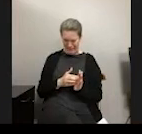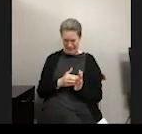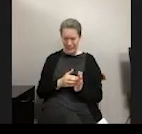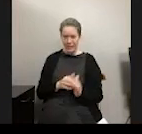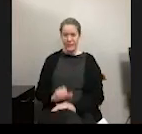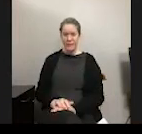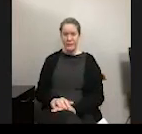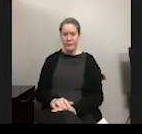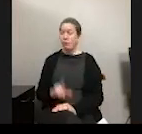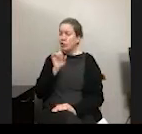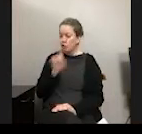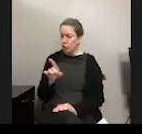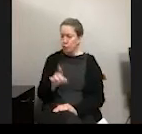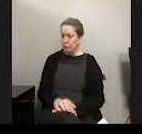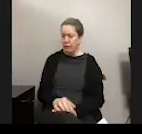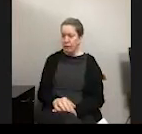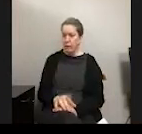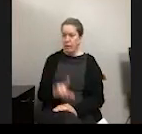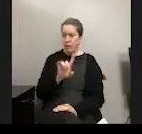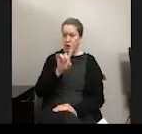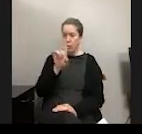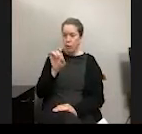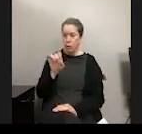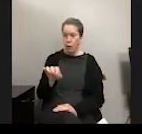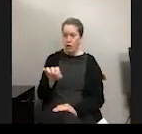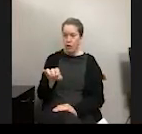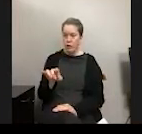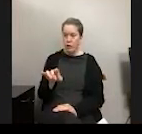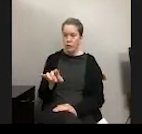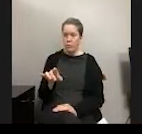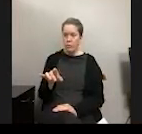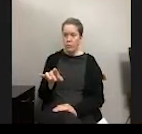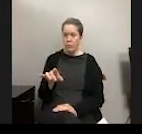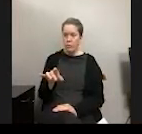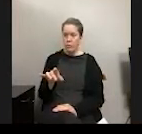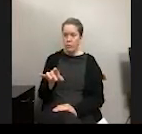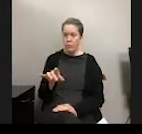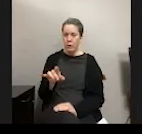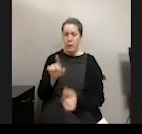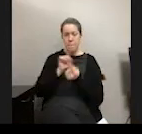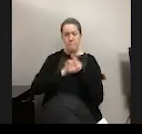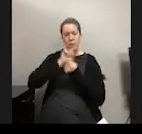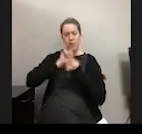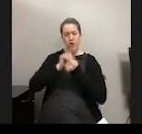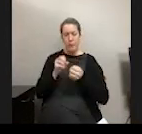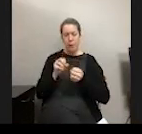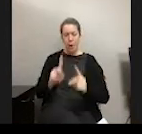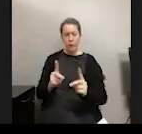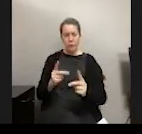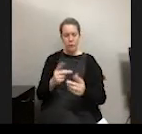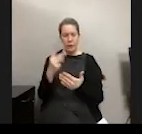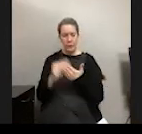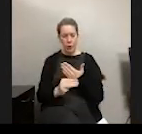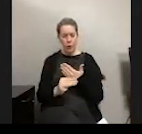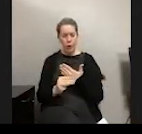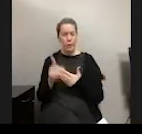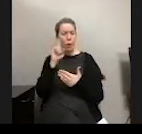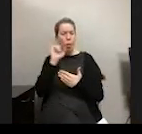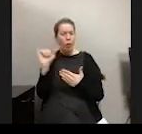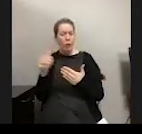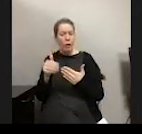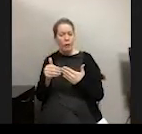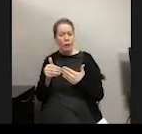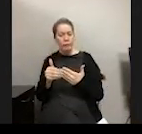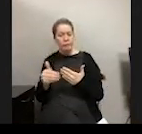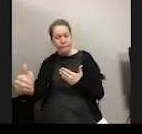Sure. This question was particularly, what does mentorship opportunities programming look like for the next generation